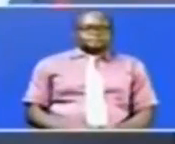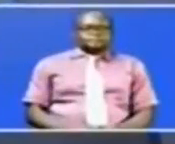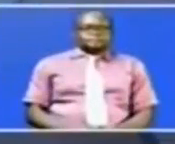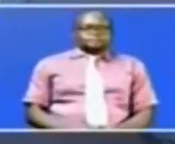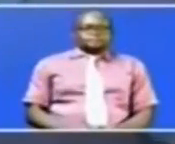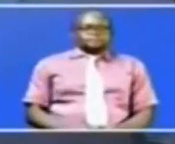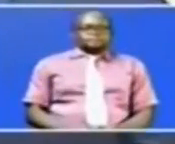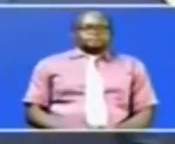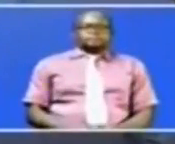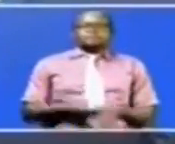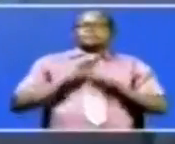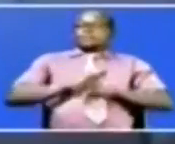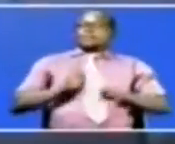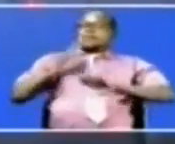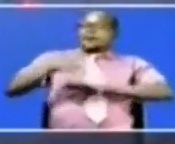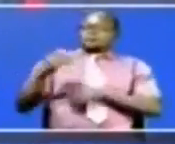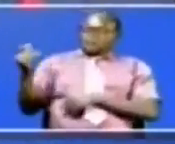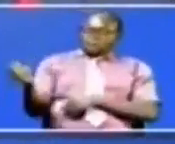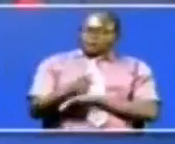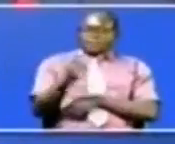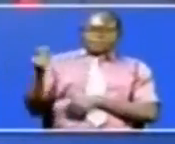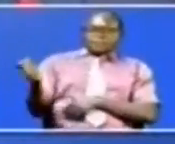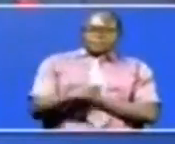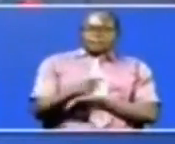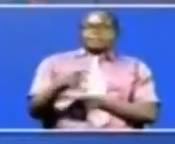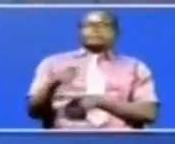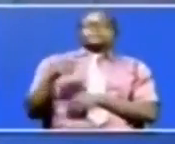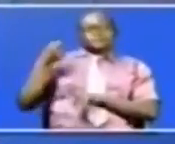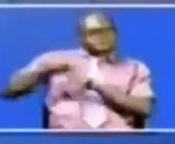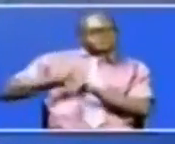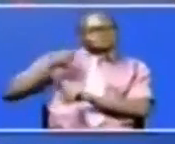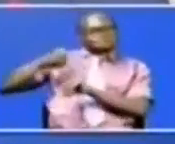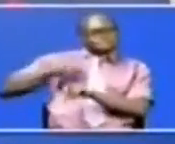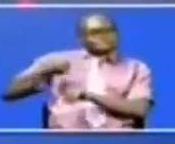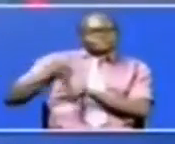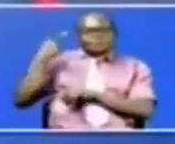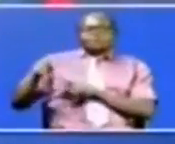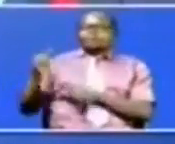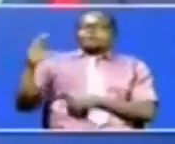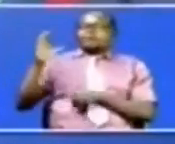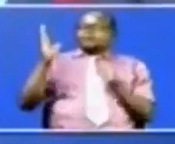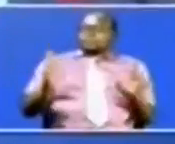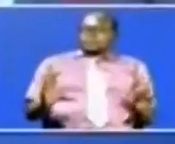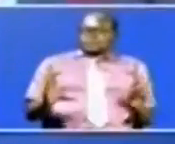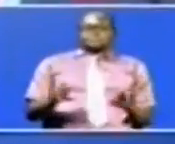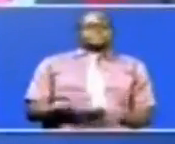It is a sigh of relief after months and weeks of anguish and uncertainty for customers.